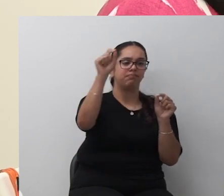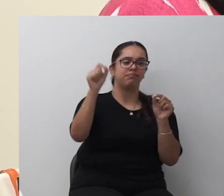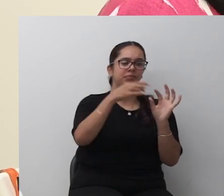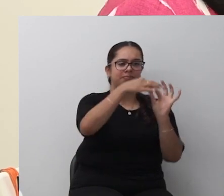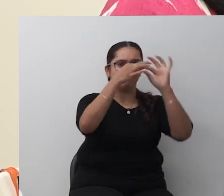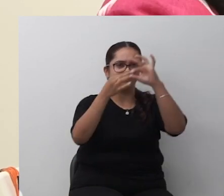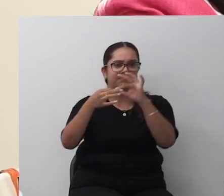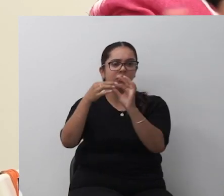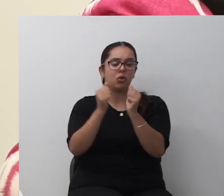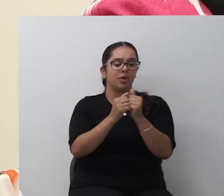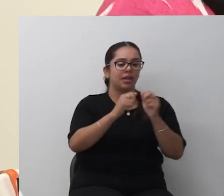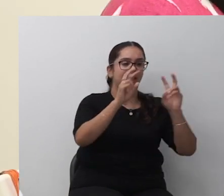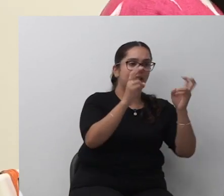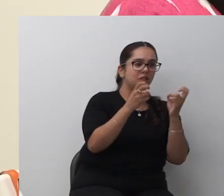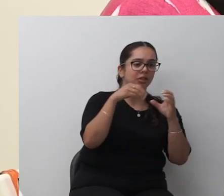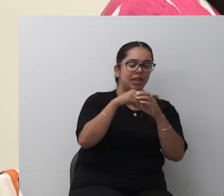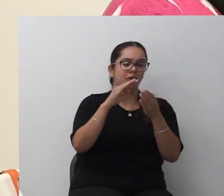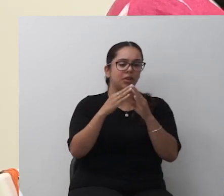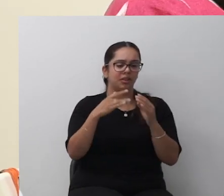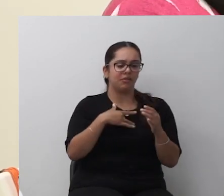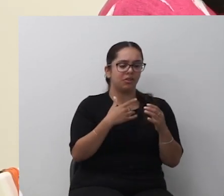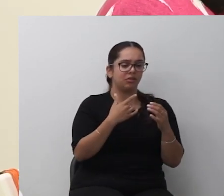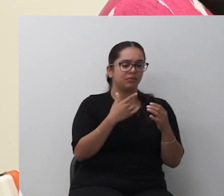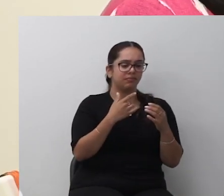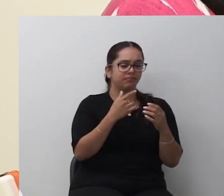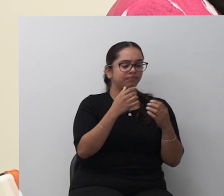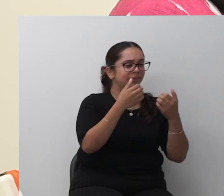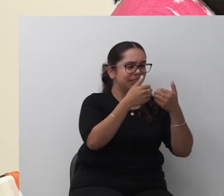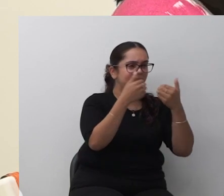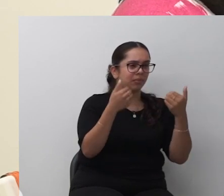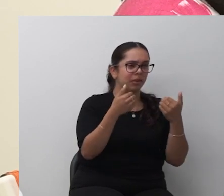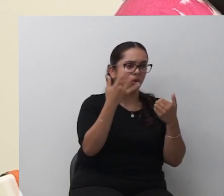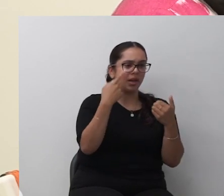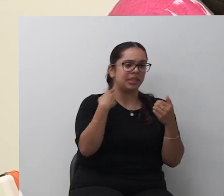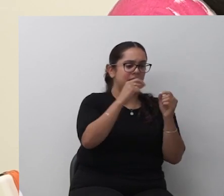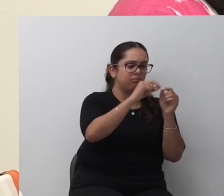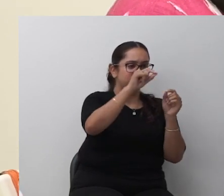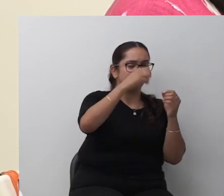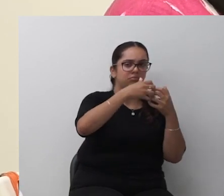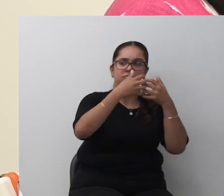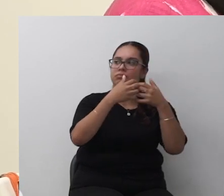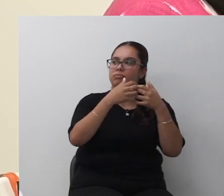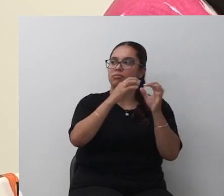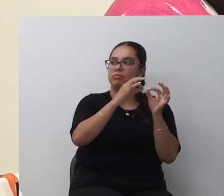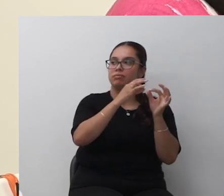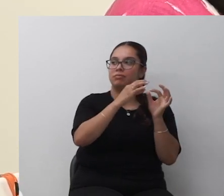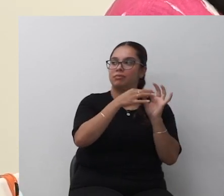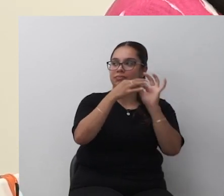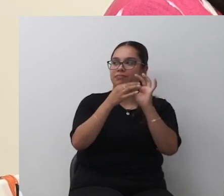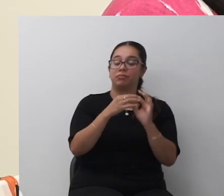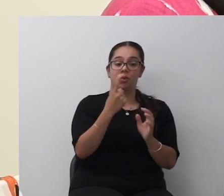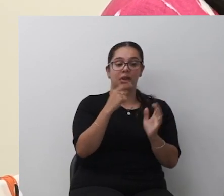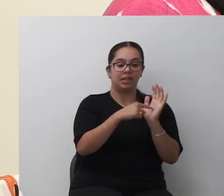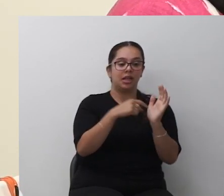and communities that seem very discrete and separate, because we see the threads, right? So for example, where I've